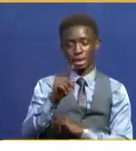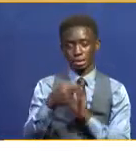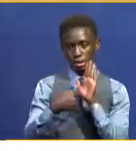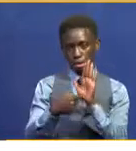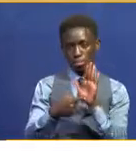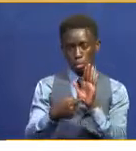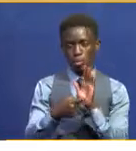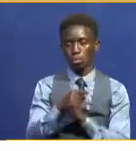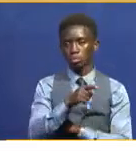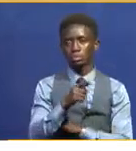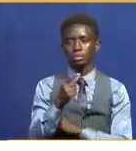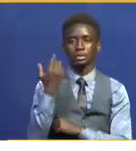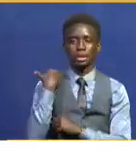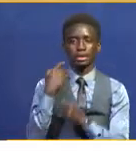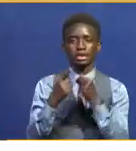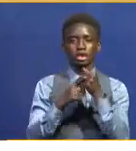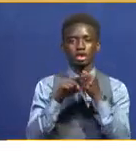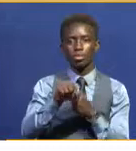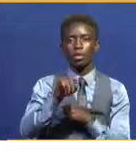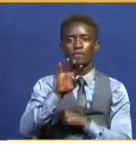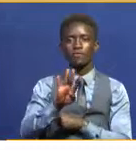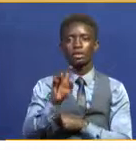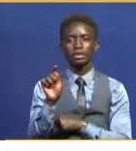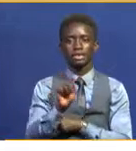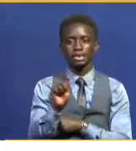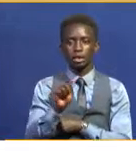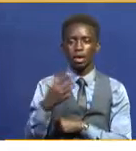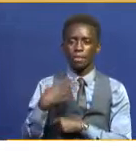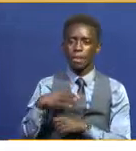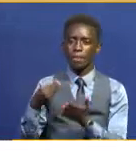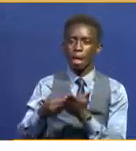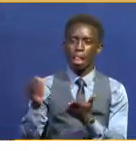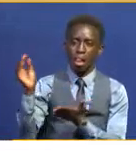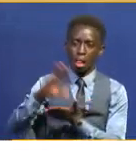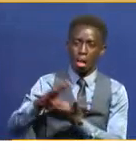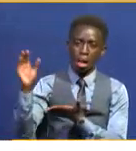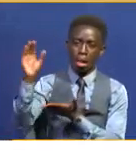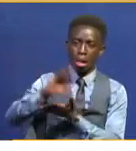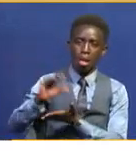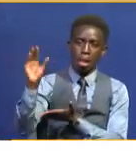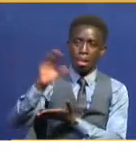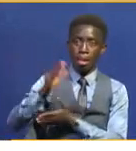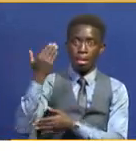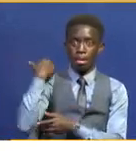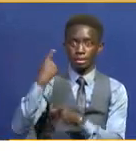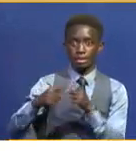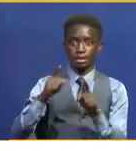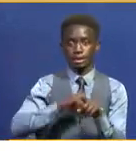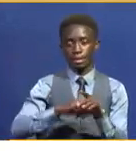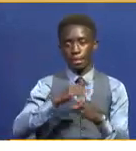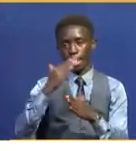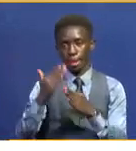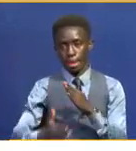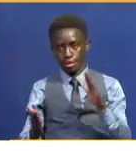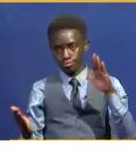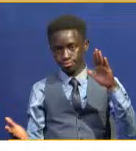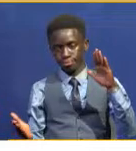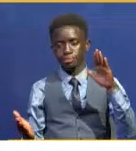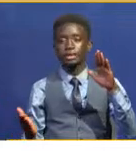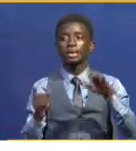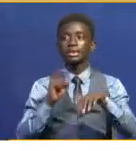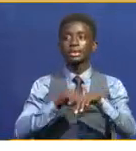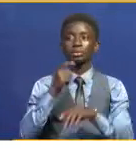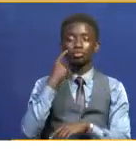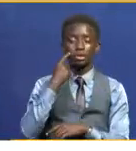there were around 6.4 trillion Kenya shillings in deposits as at the end of last year. And when you look at, for instance, the amount of